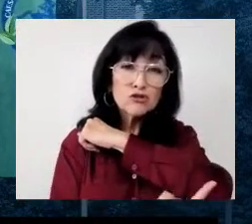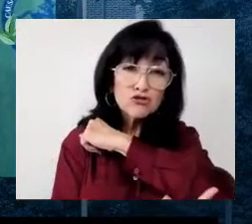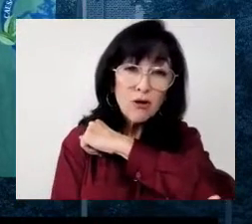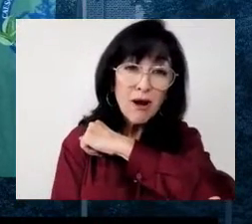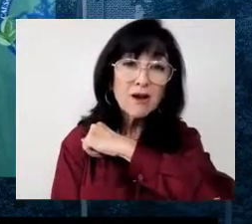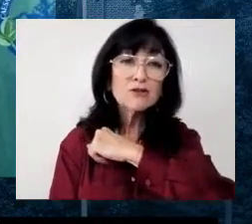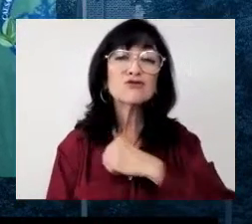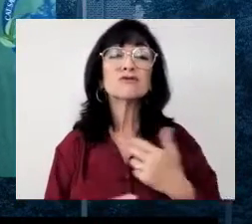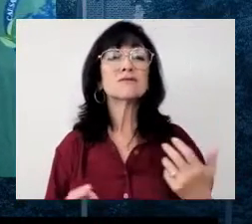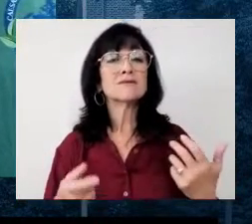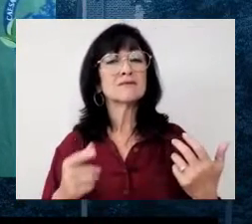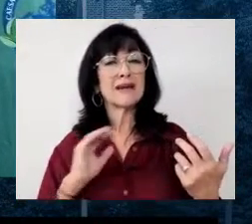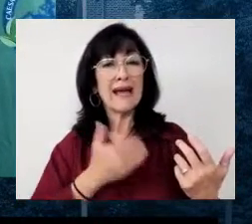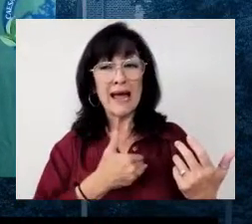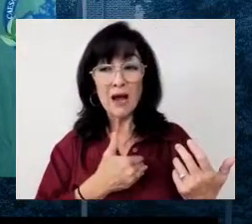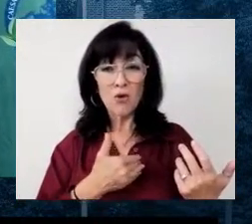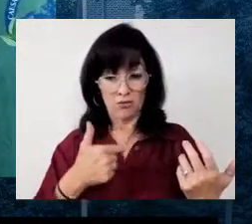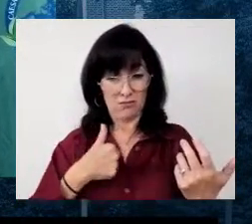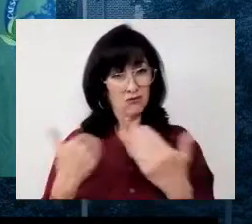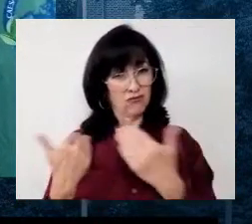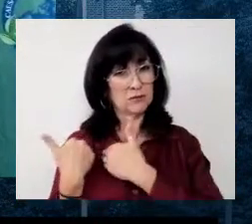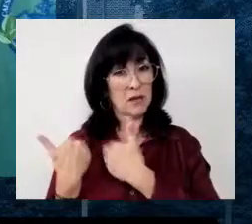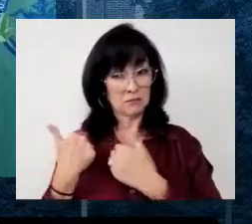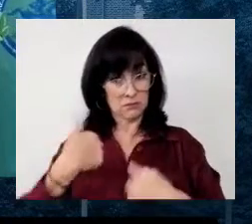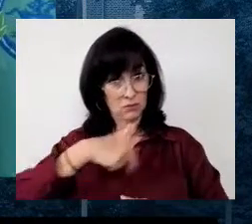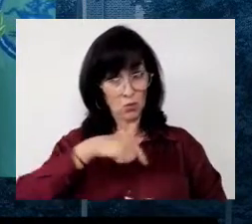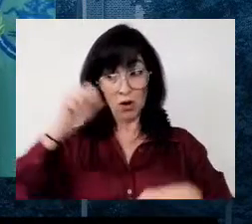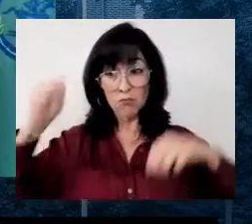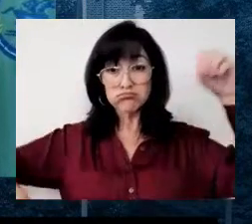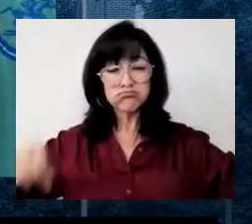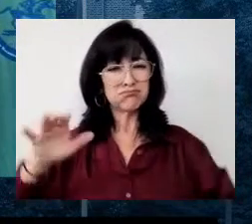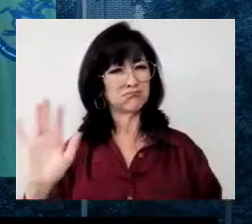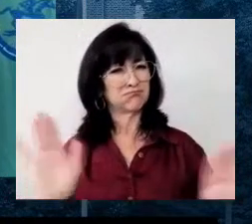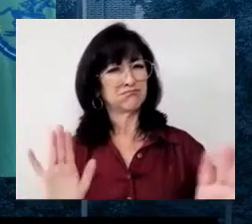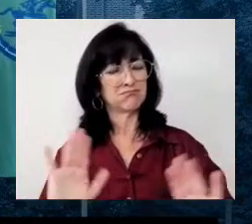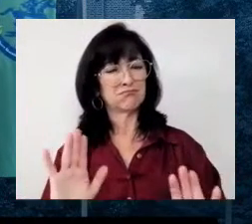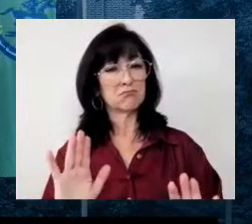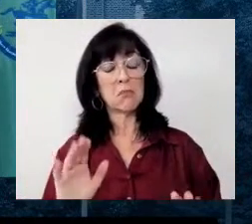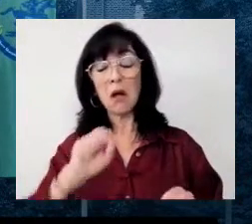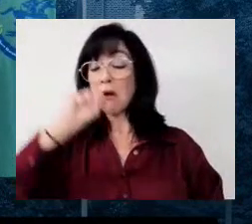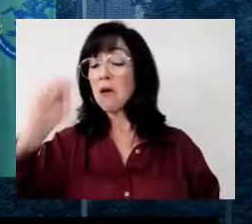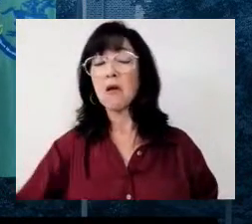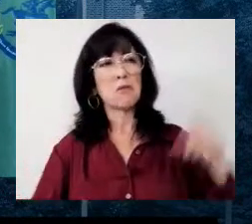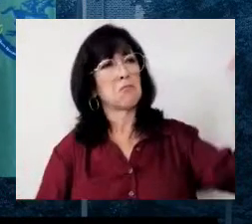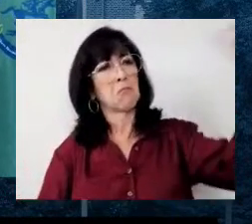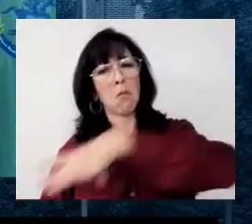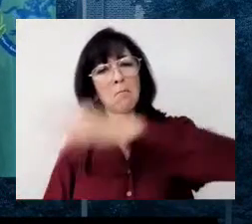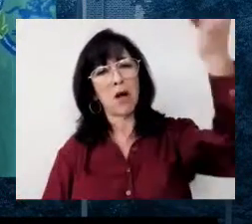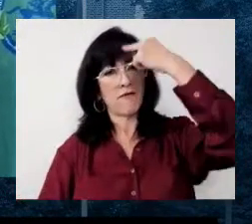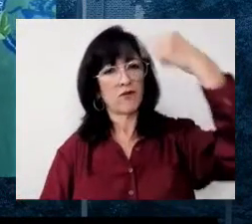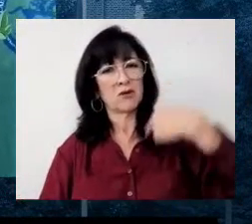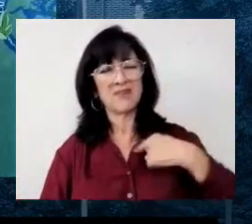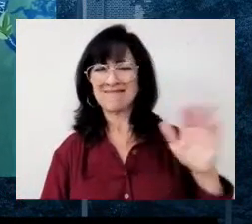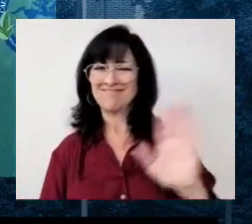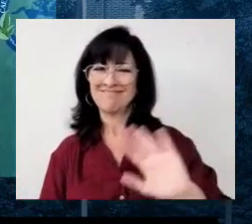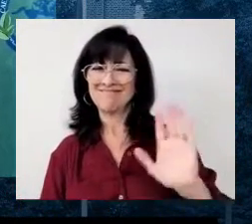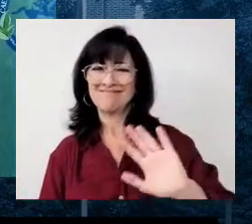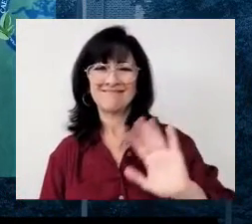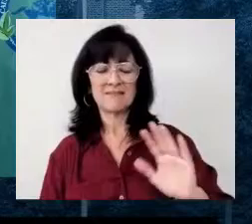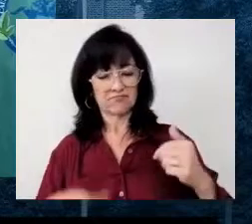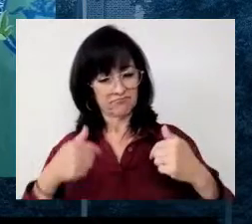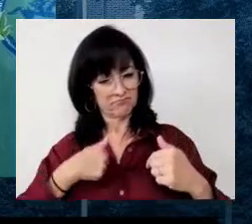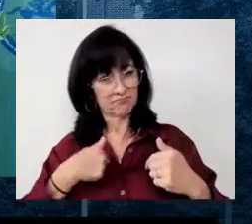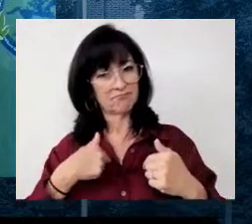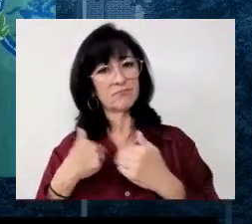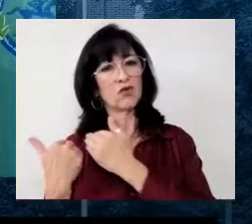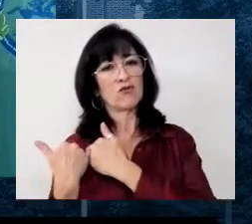stop throwing it out there in the first place. And that's the fundamental message, students, to you. You who are part of our ECHO team